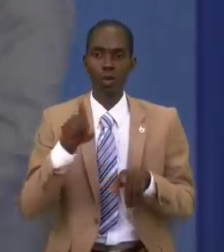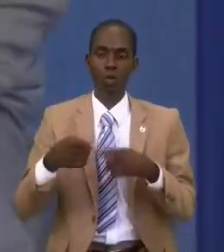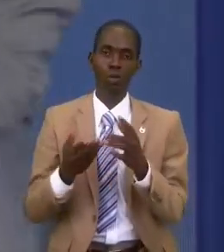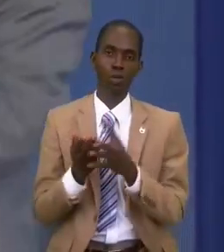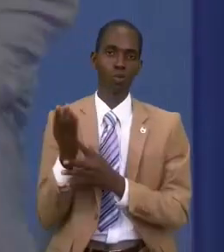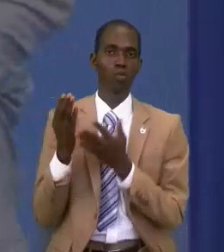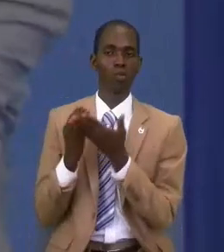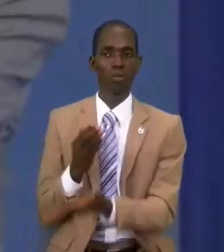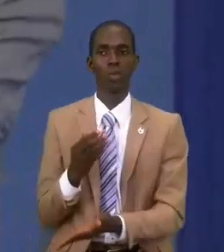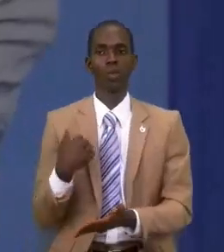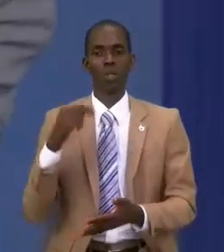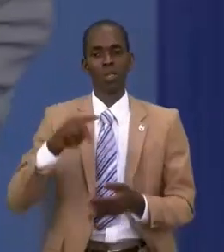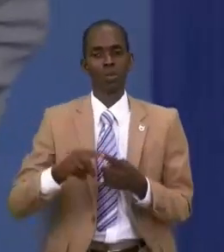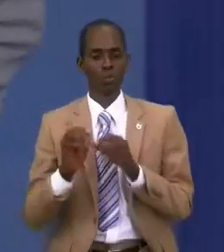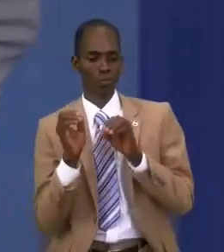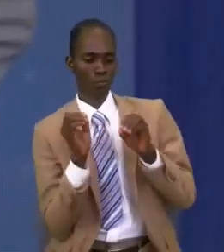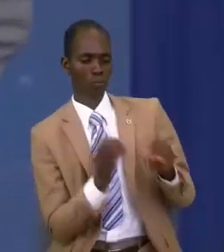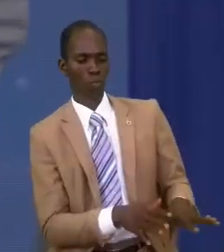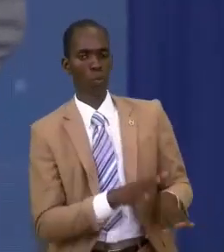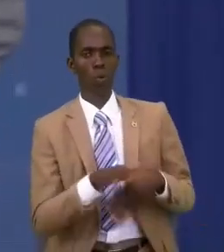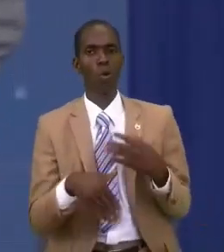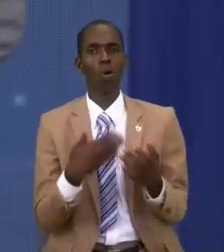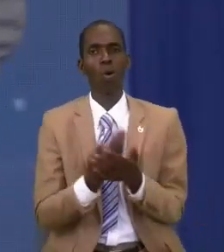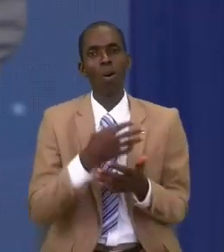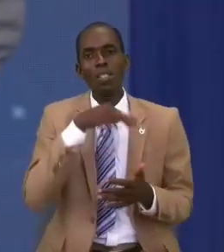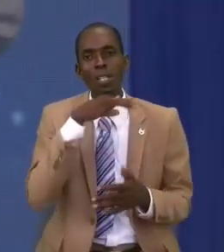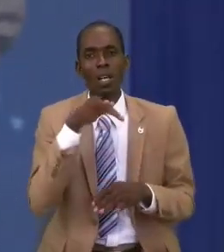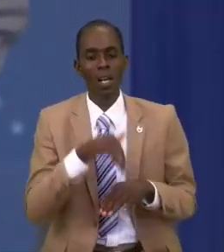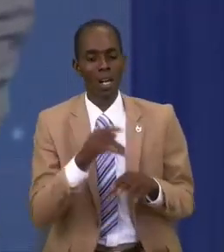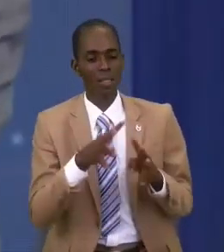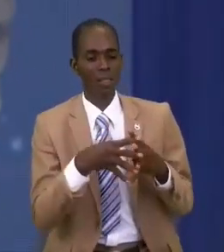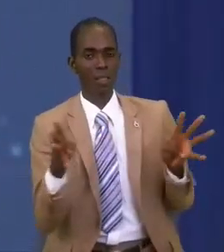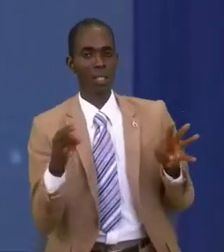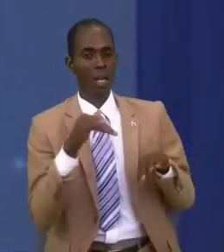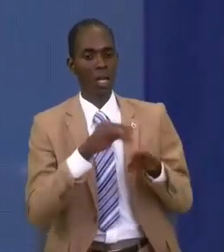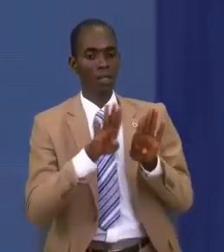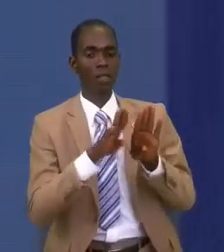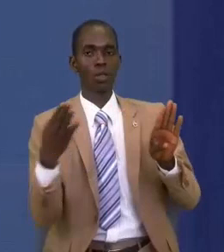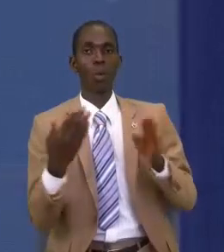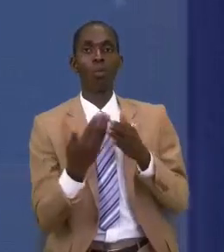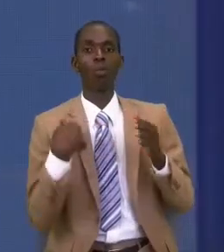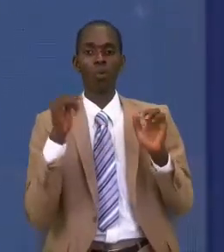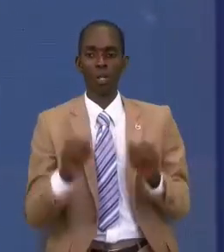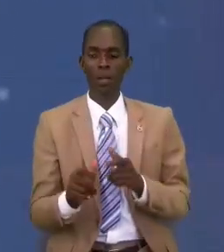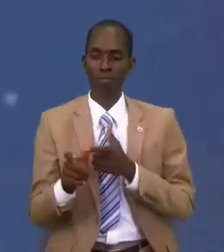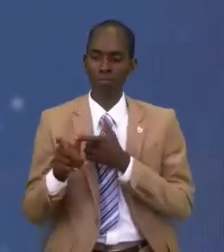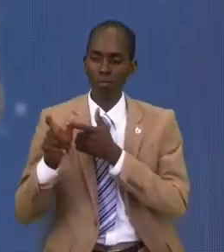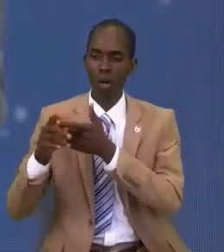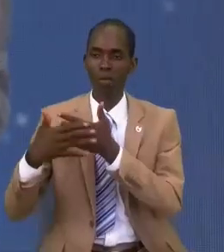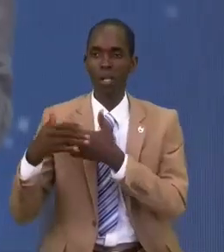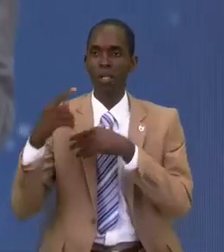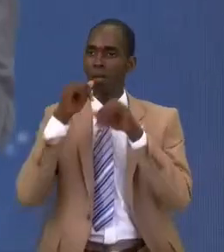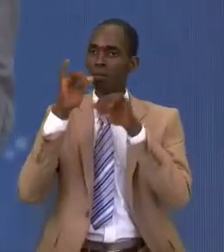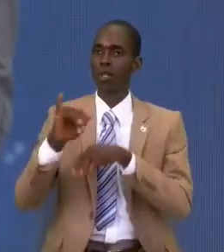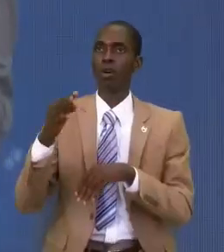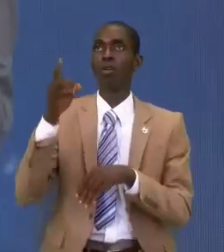the door, before we pursue that blessing of God upon our lives. And it says, it shall